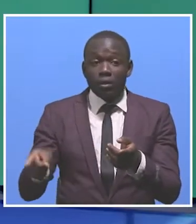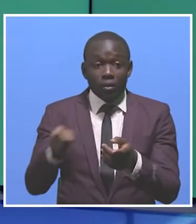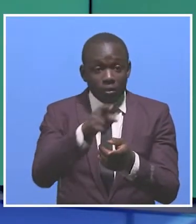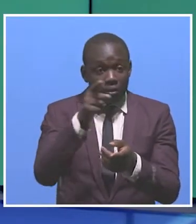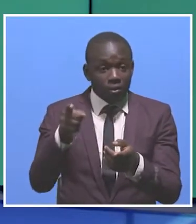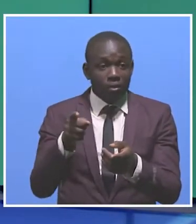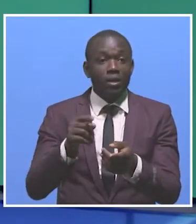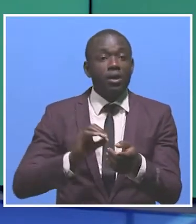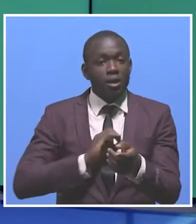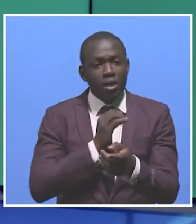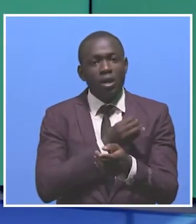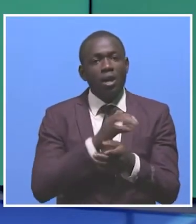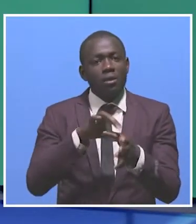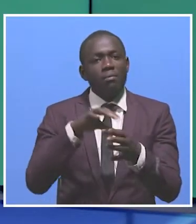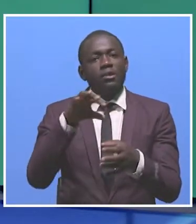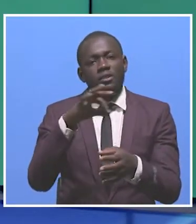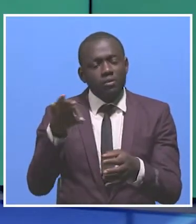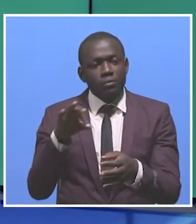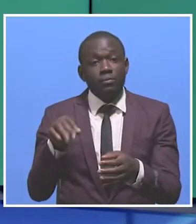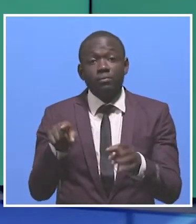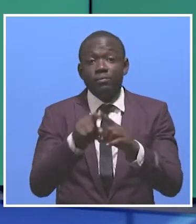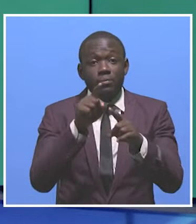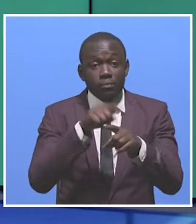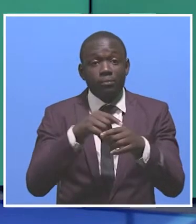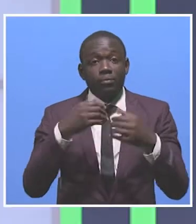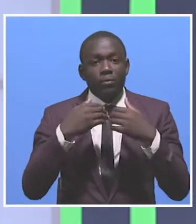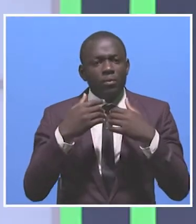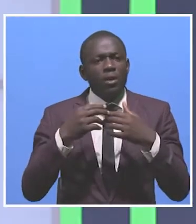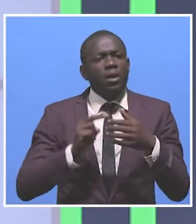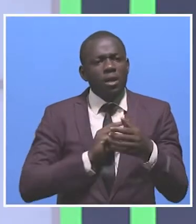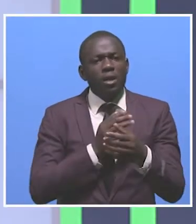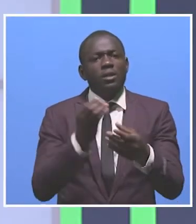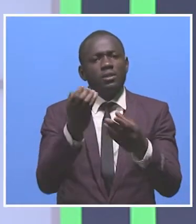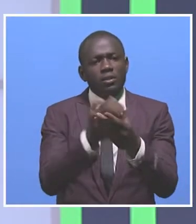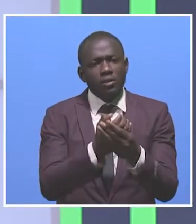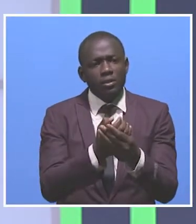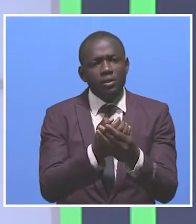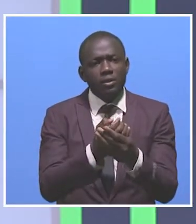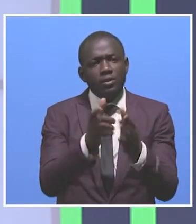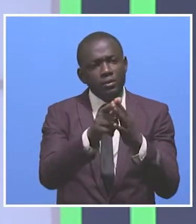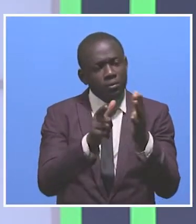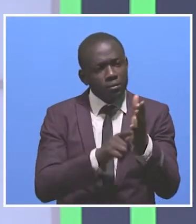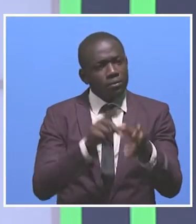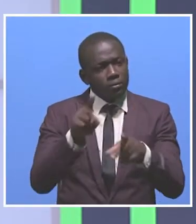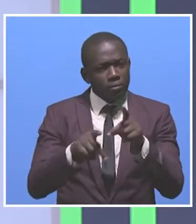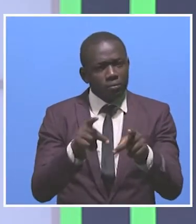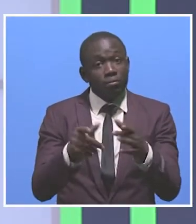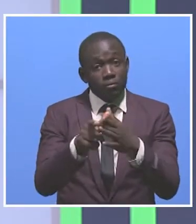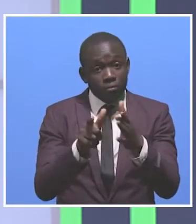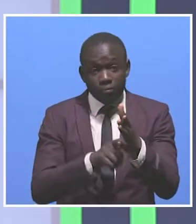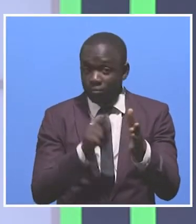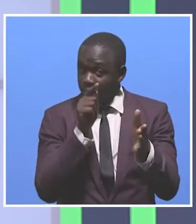our stakeholders. We have also engaged our, the legal people, the